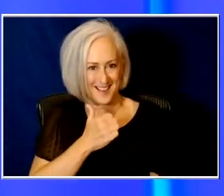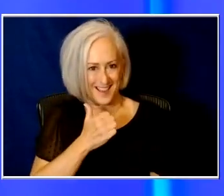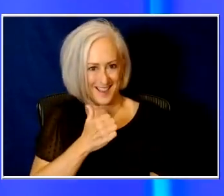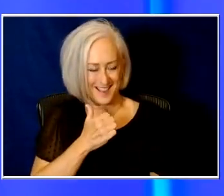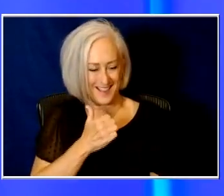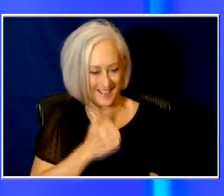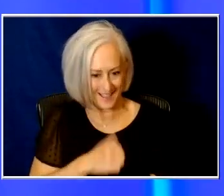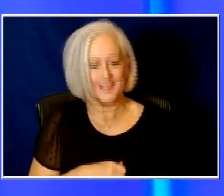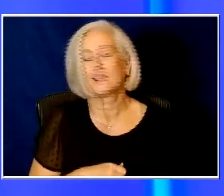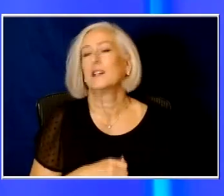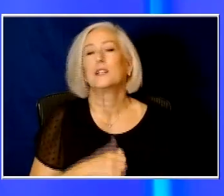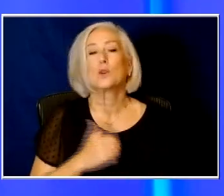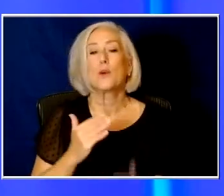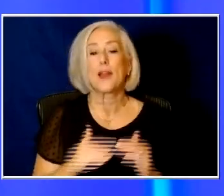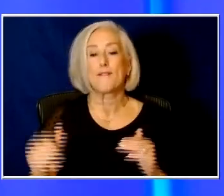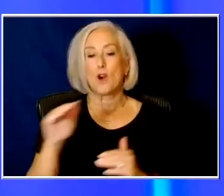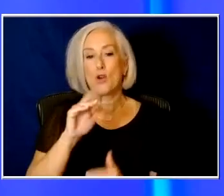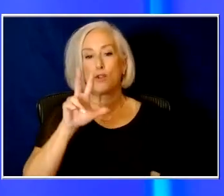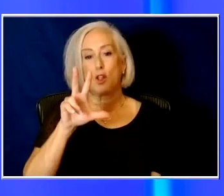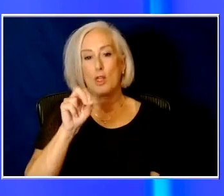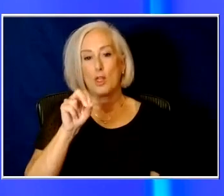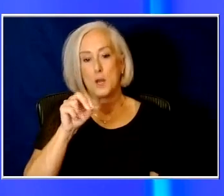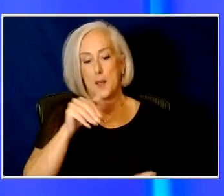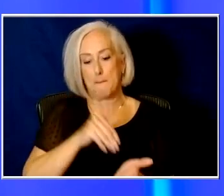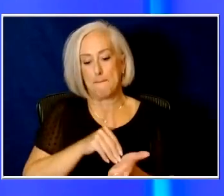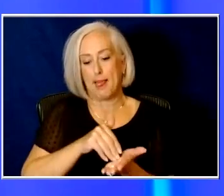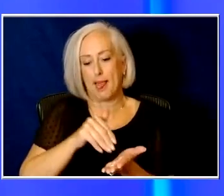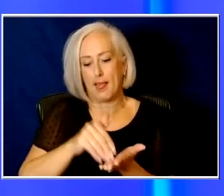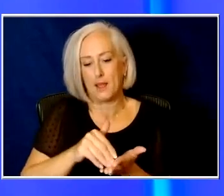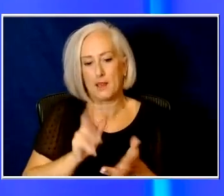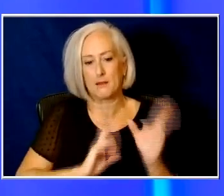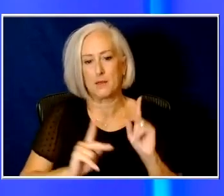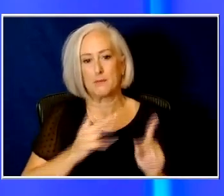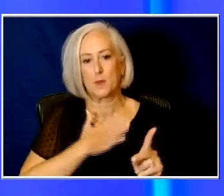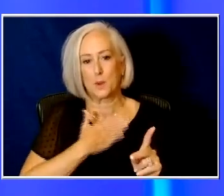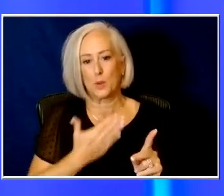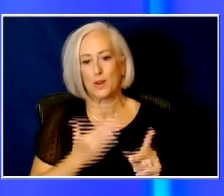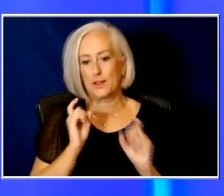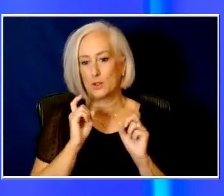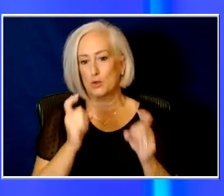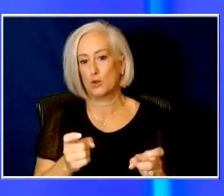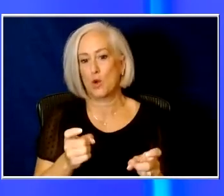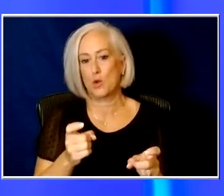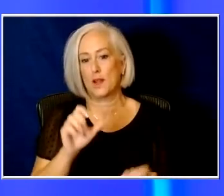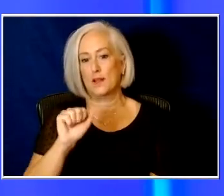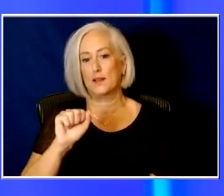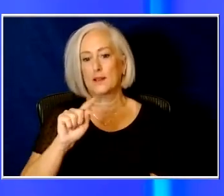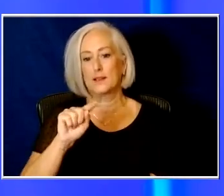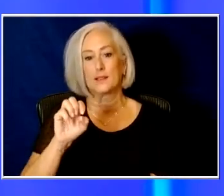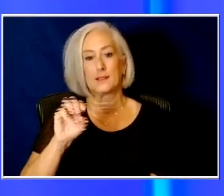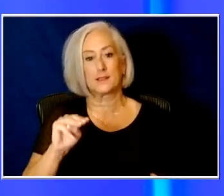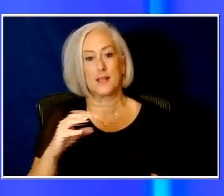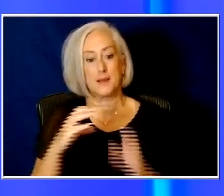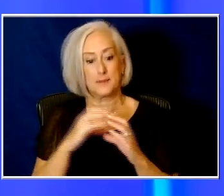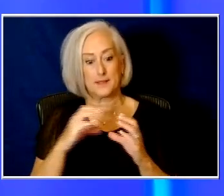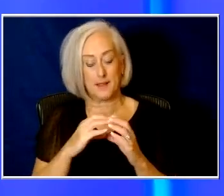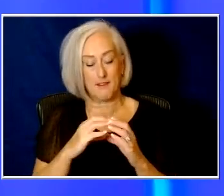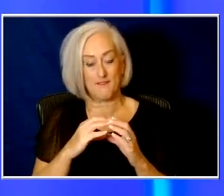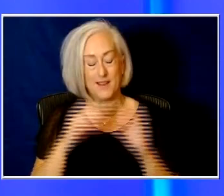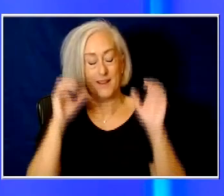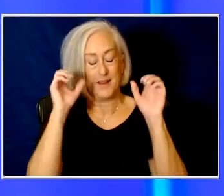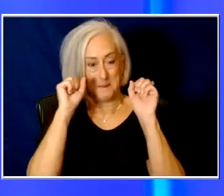30 million donors who are going to volunteer donate their stem cells. And amazingly, we found a match for